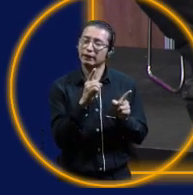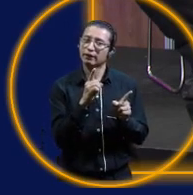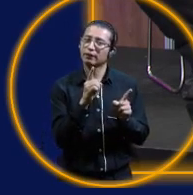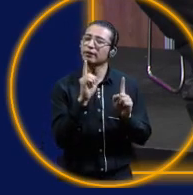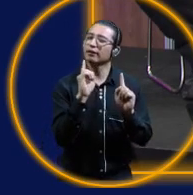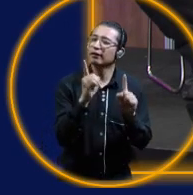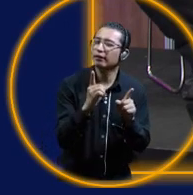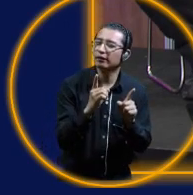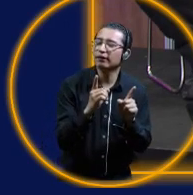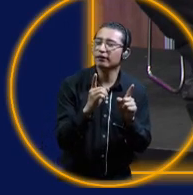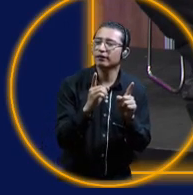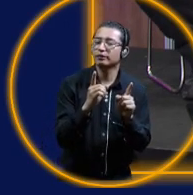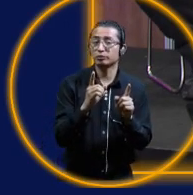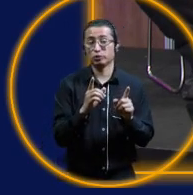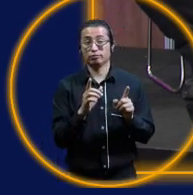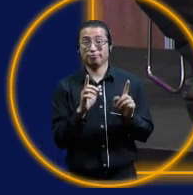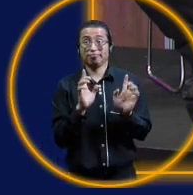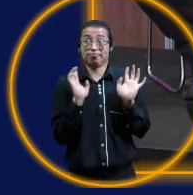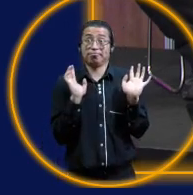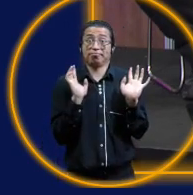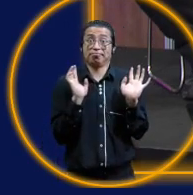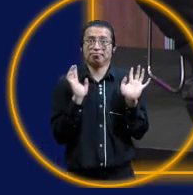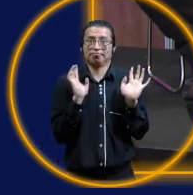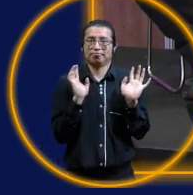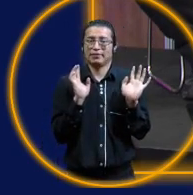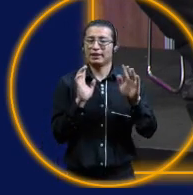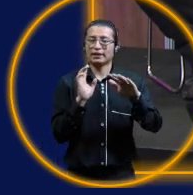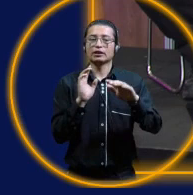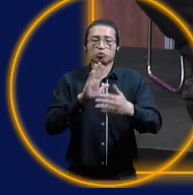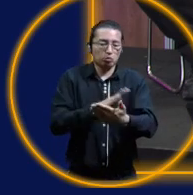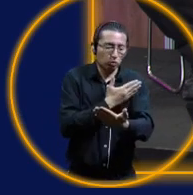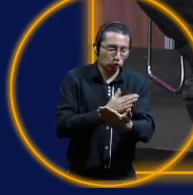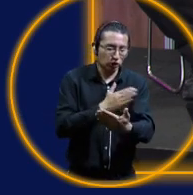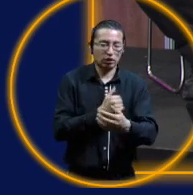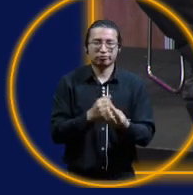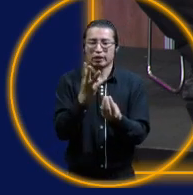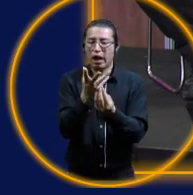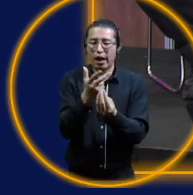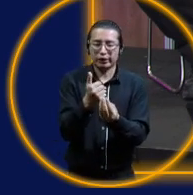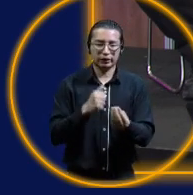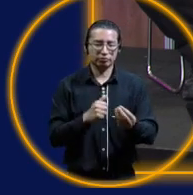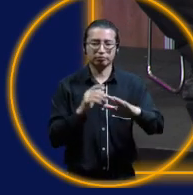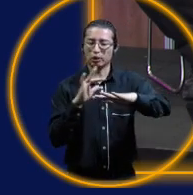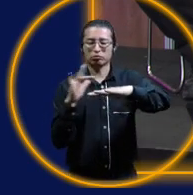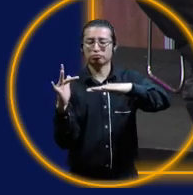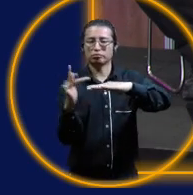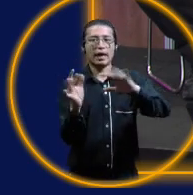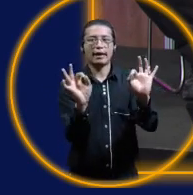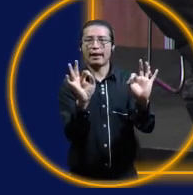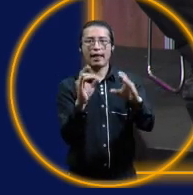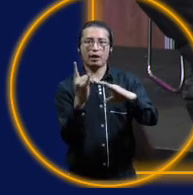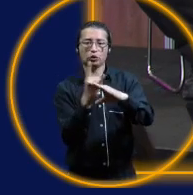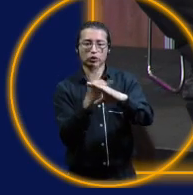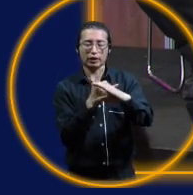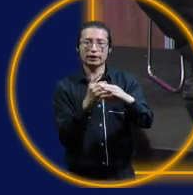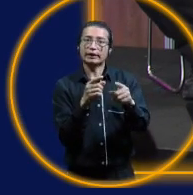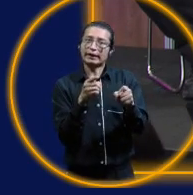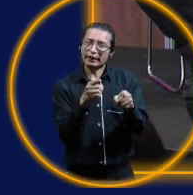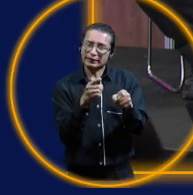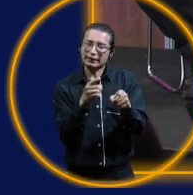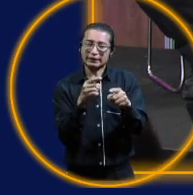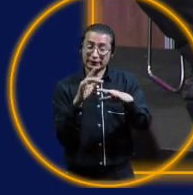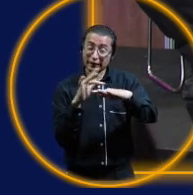if you jump into this environment of checking out social media a lot, there are many forces within it that are trying to